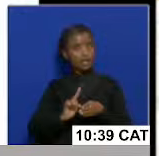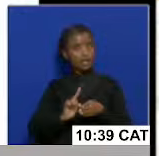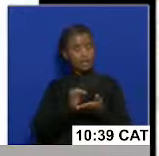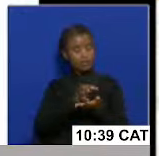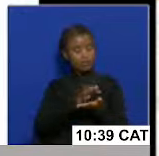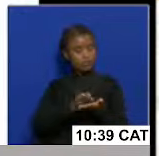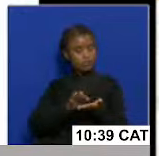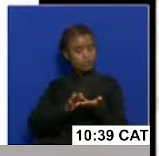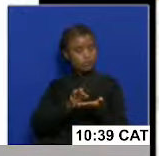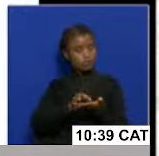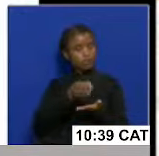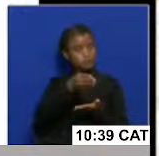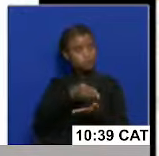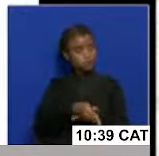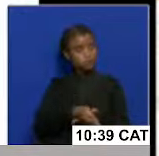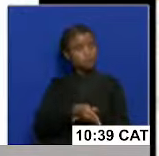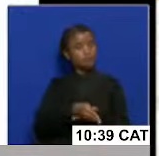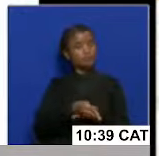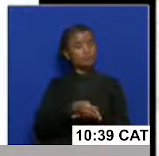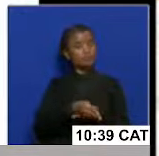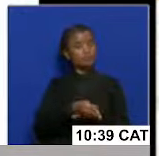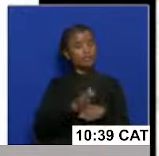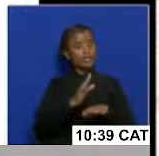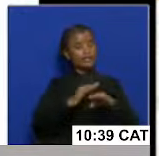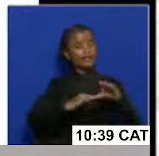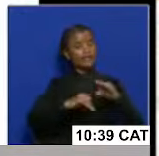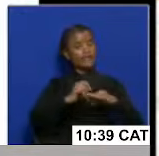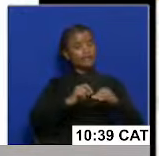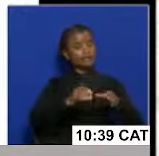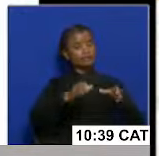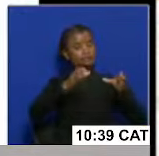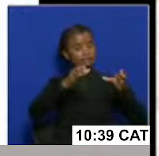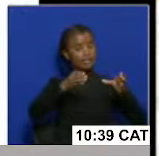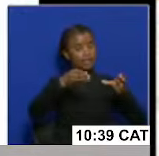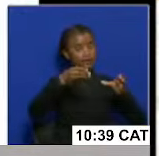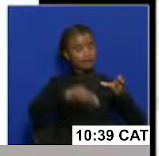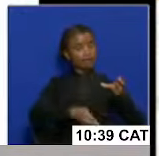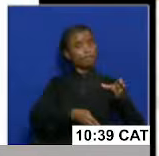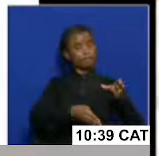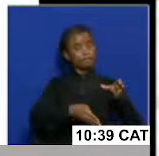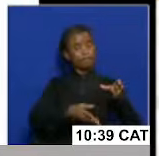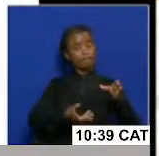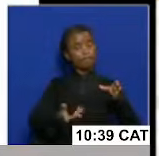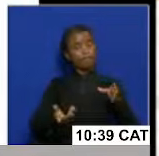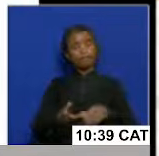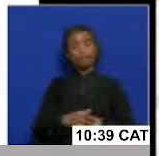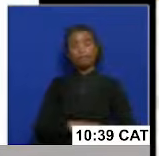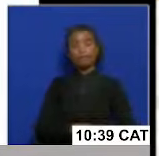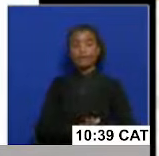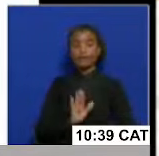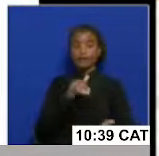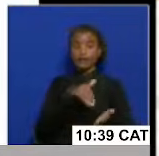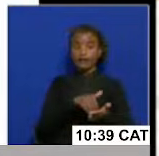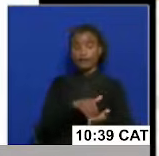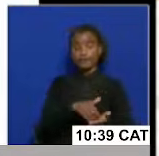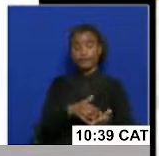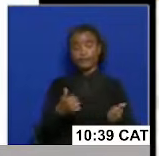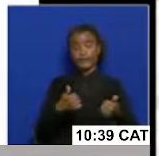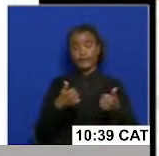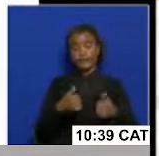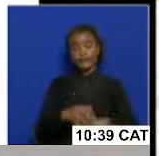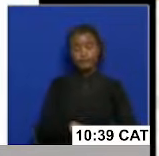flat. All right, thank you. Witness K, perhaps to follow up on the chair's